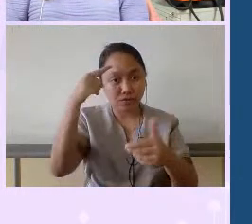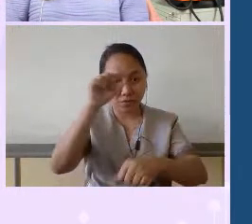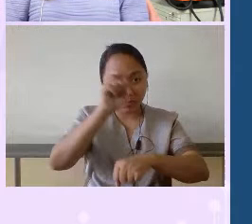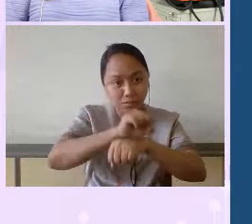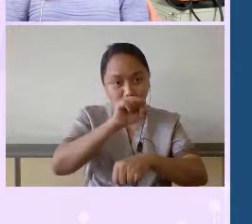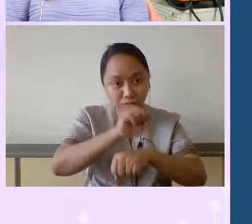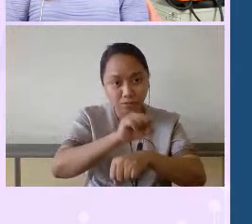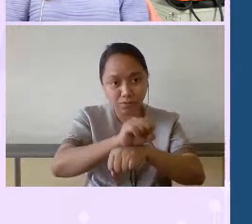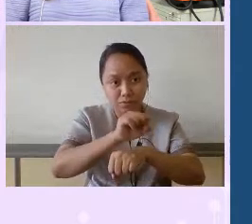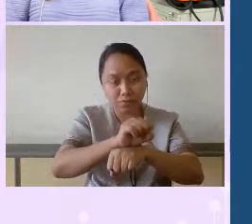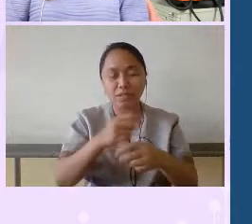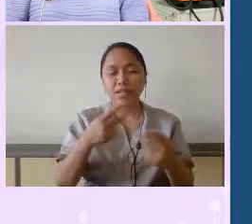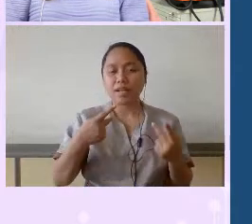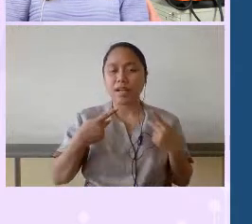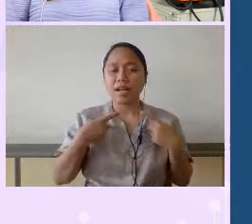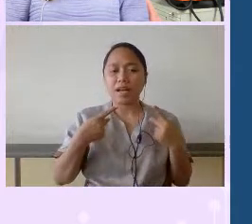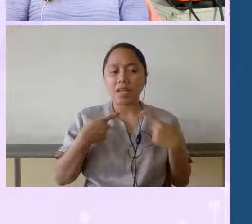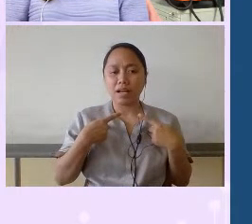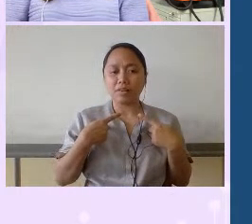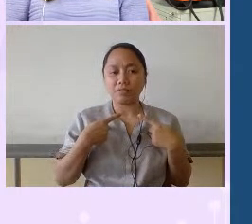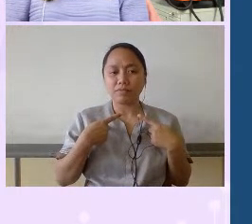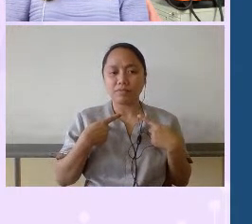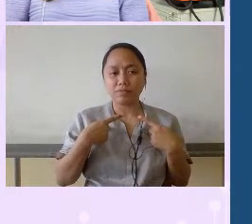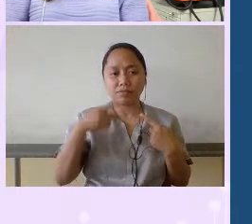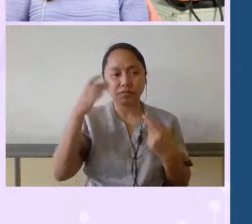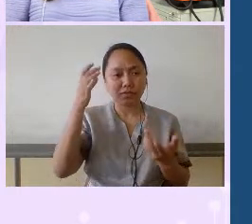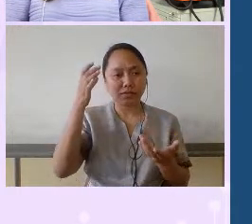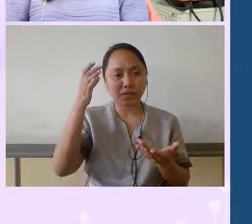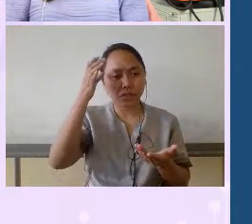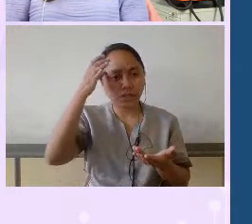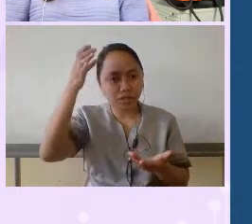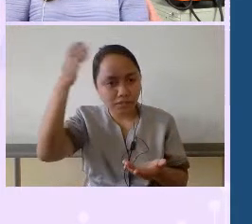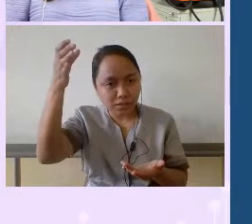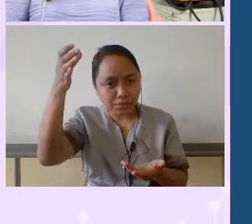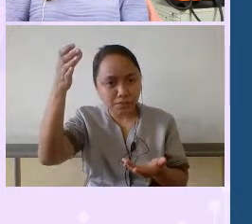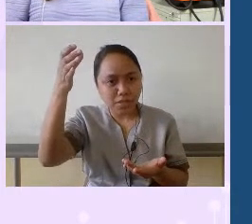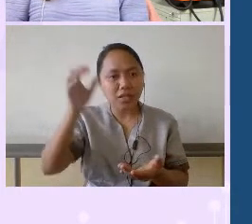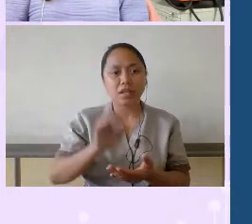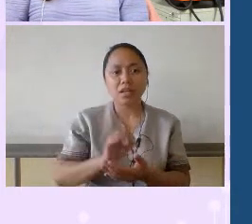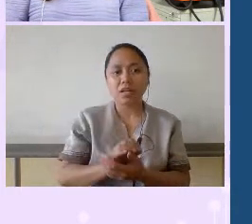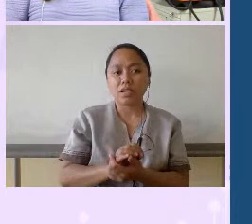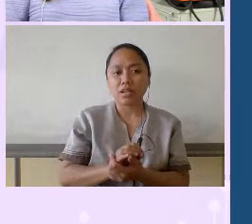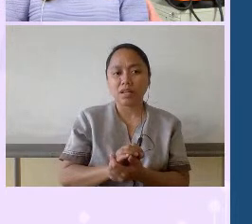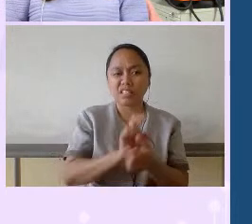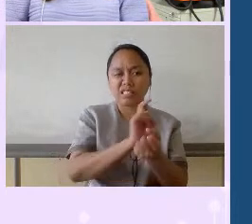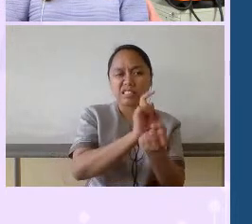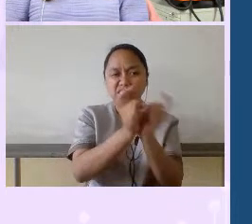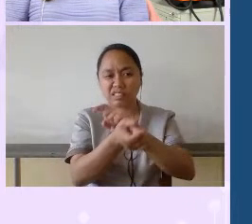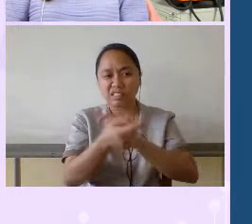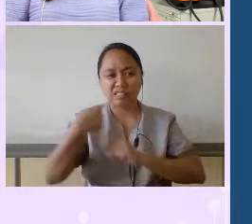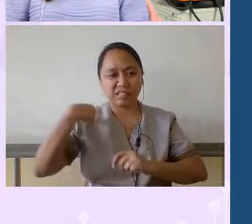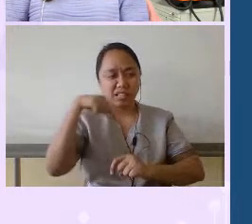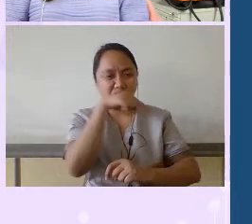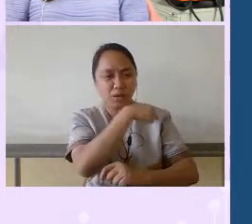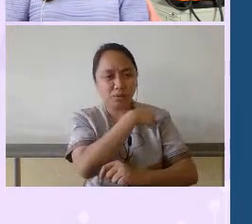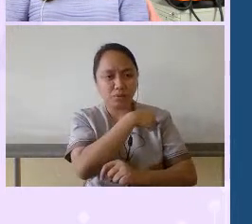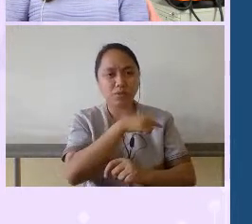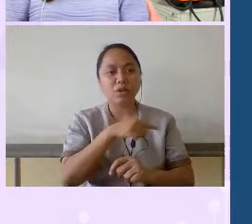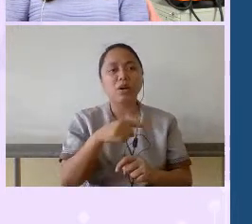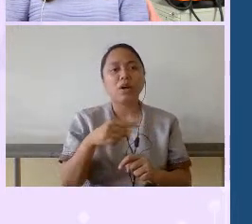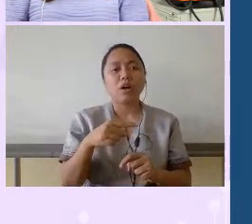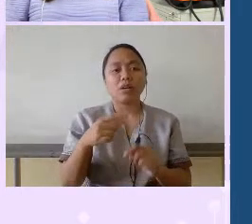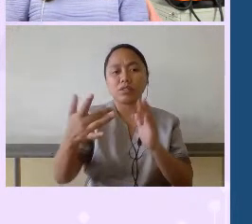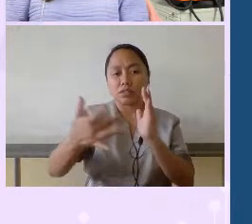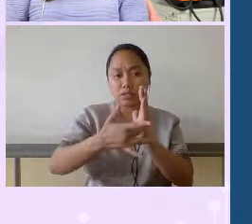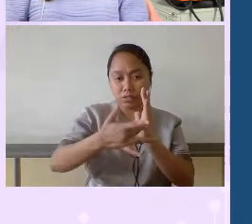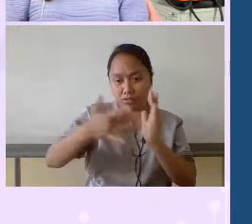disruptive repercussions of climate change likewise requires a paradigm shift in our approach to the promotion of both